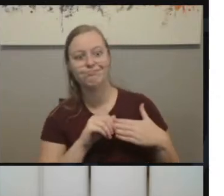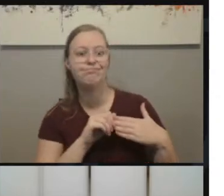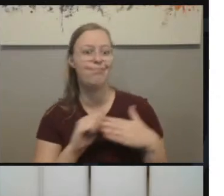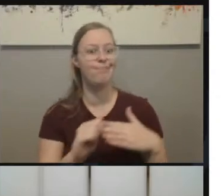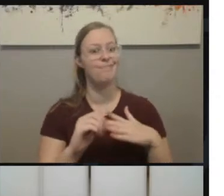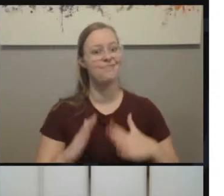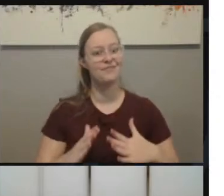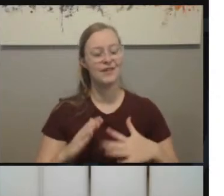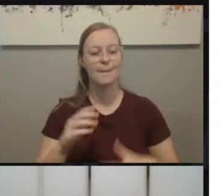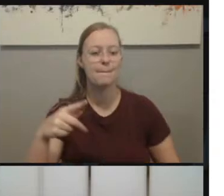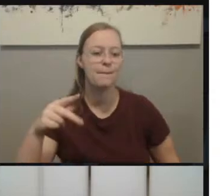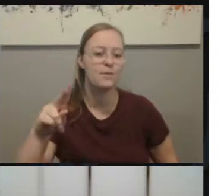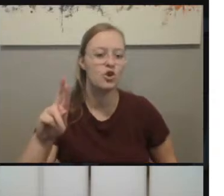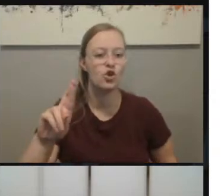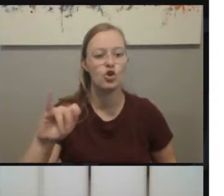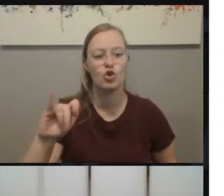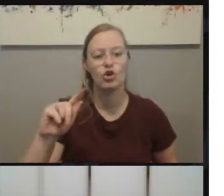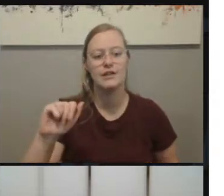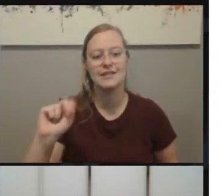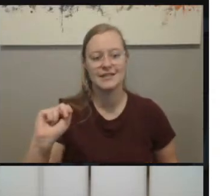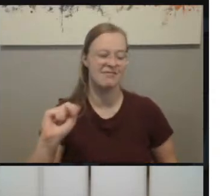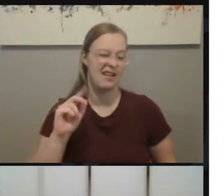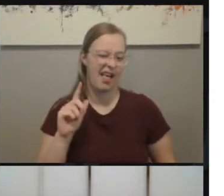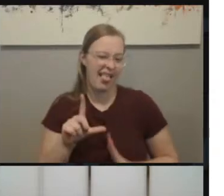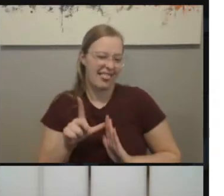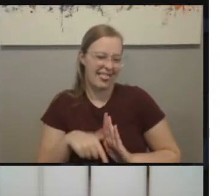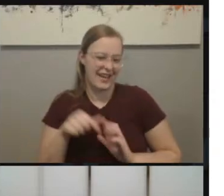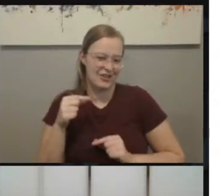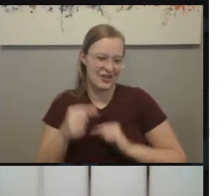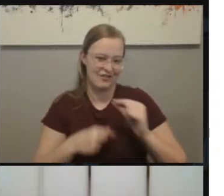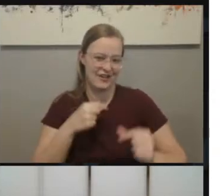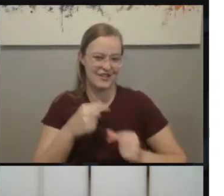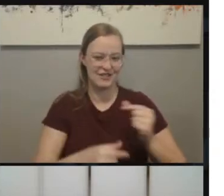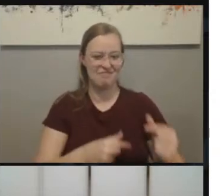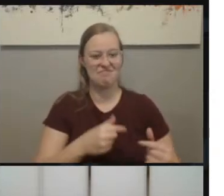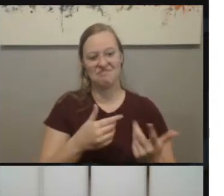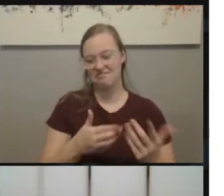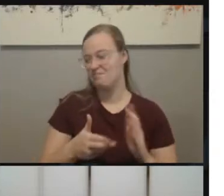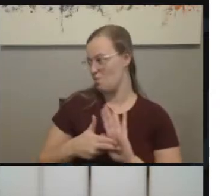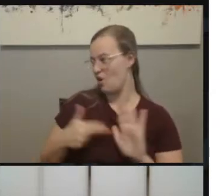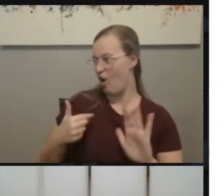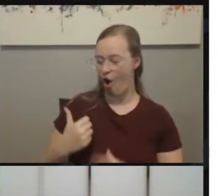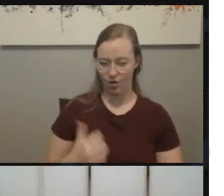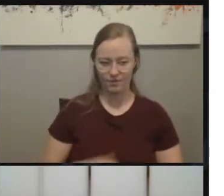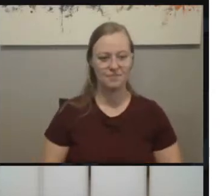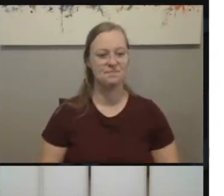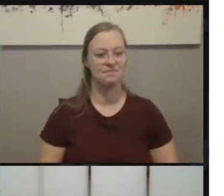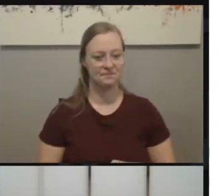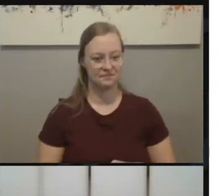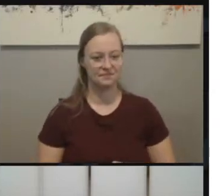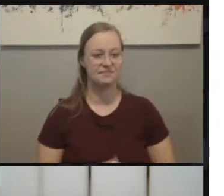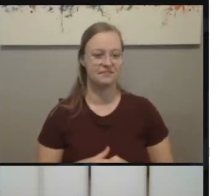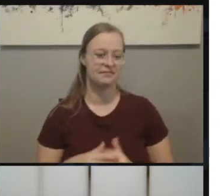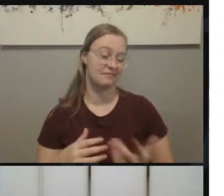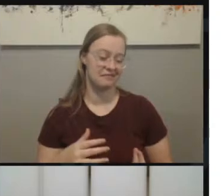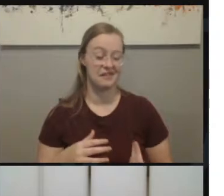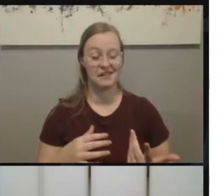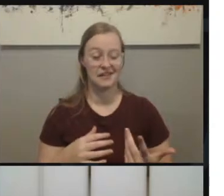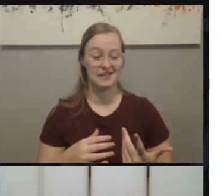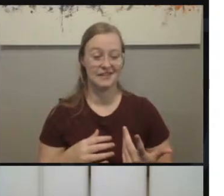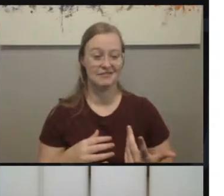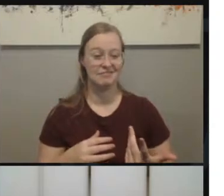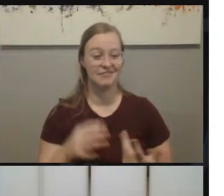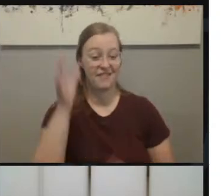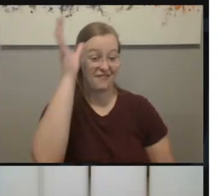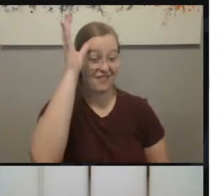Puritan, as later generations of Edward Lloyds and of Lloyds in general would call their patriarch. He was